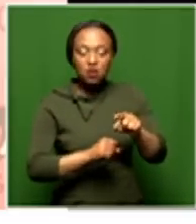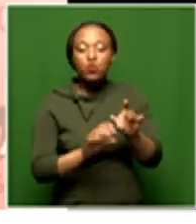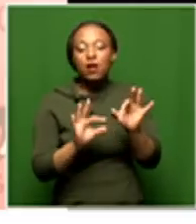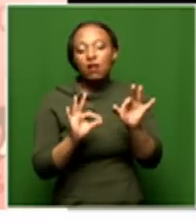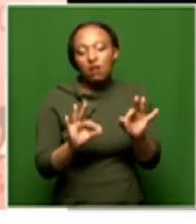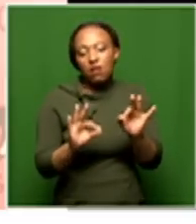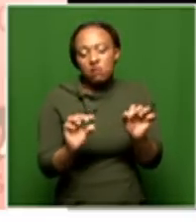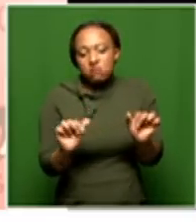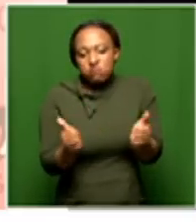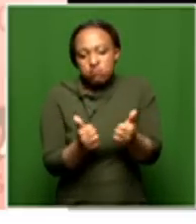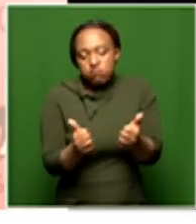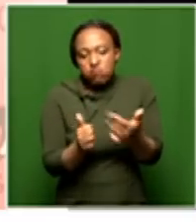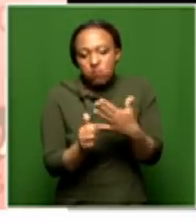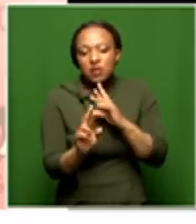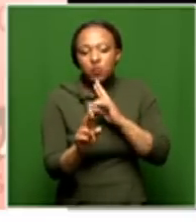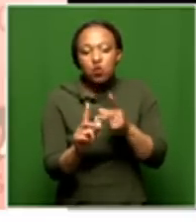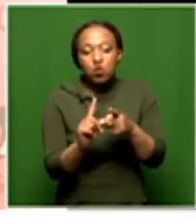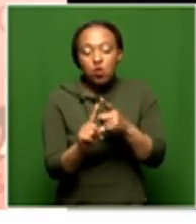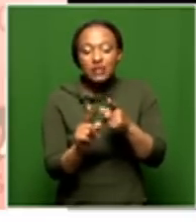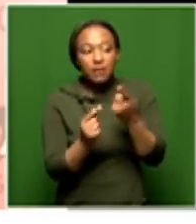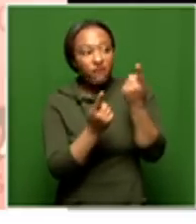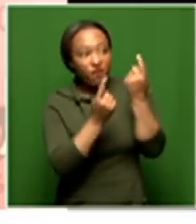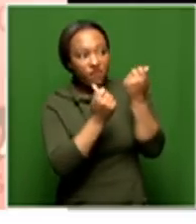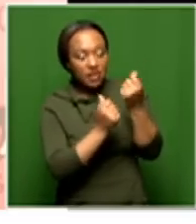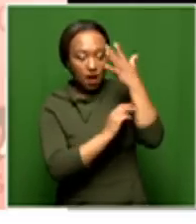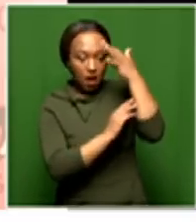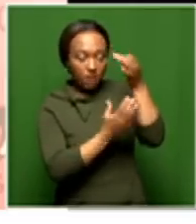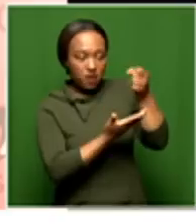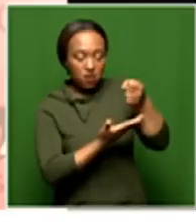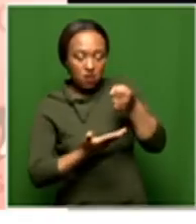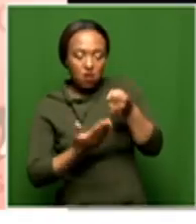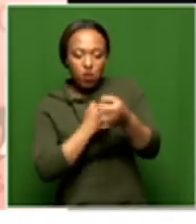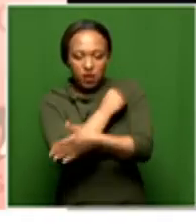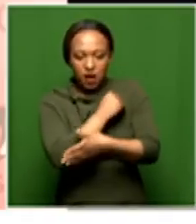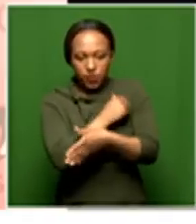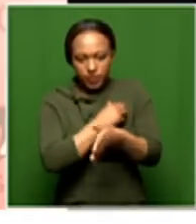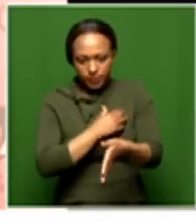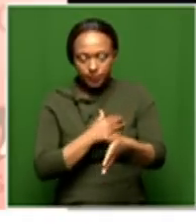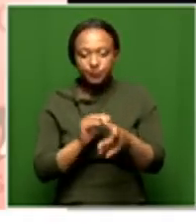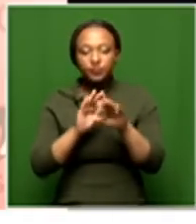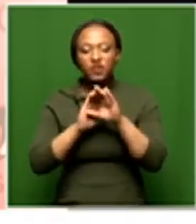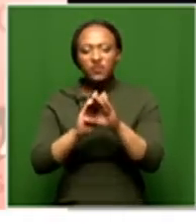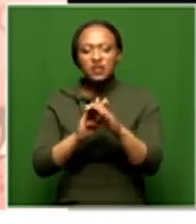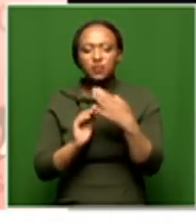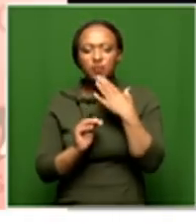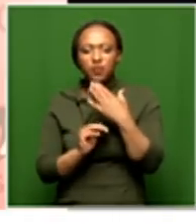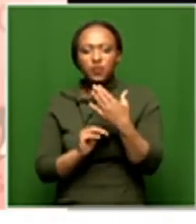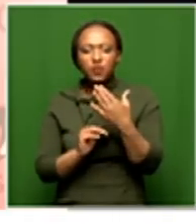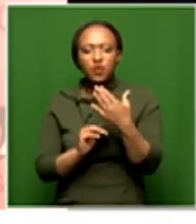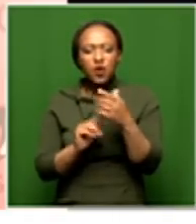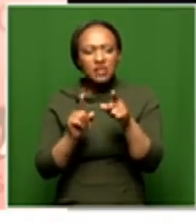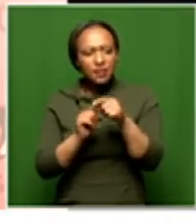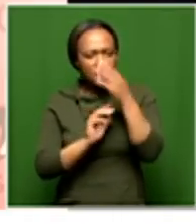effective monetary response as well as fiscal response from the country. For instance, their laissez-faire